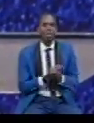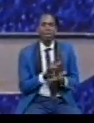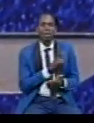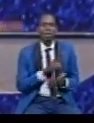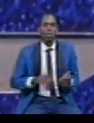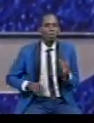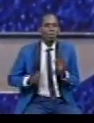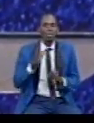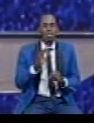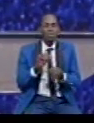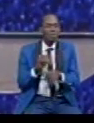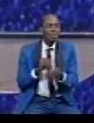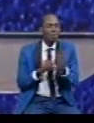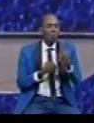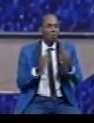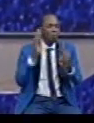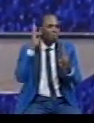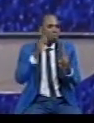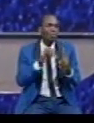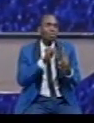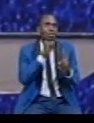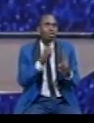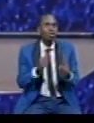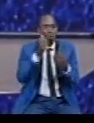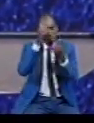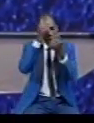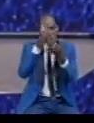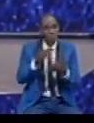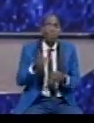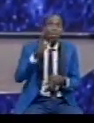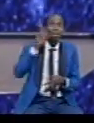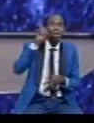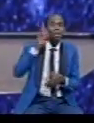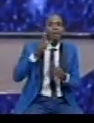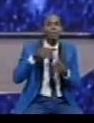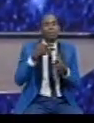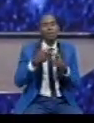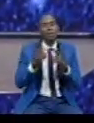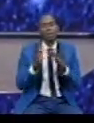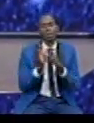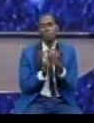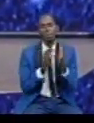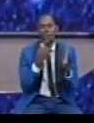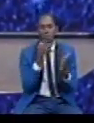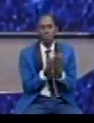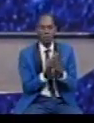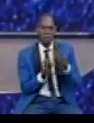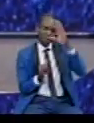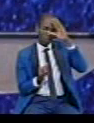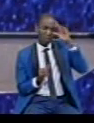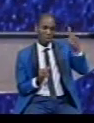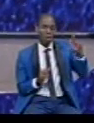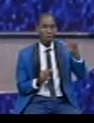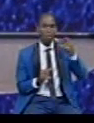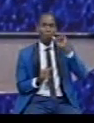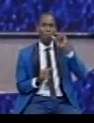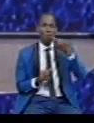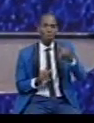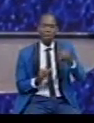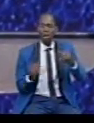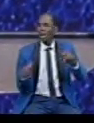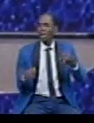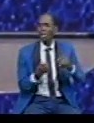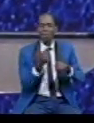anyone will not hear him, then the Bible says, him, her, whoever they are,